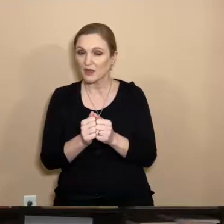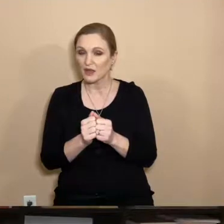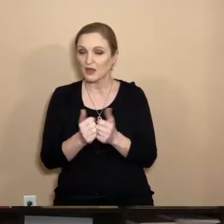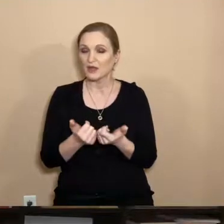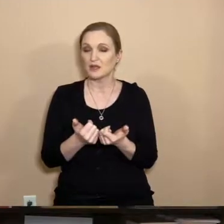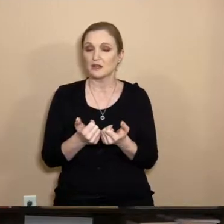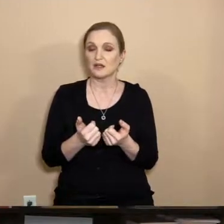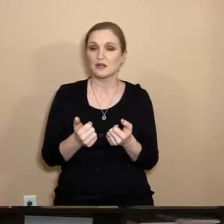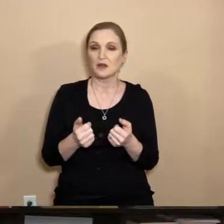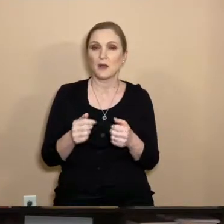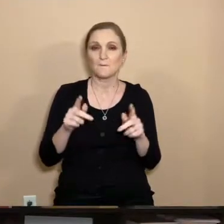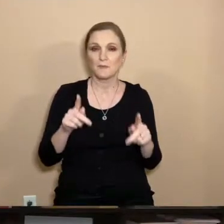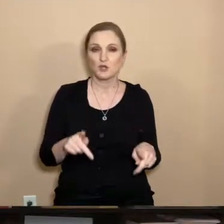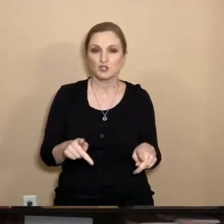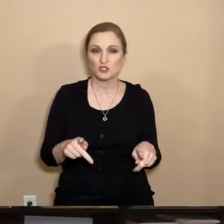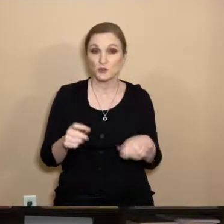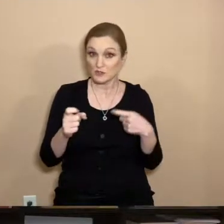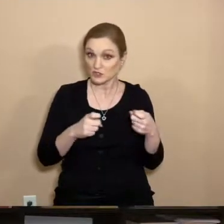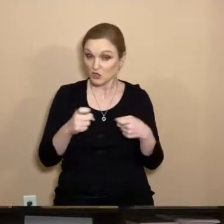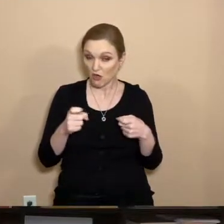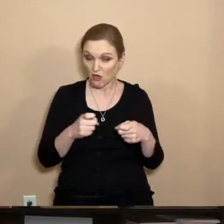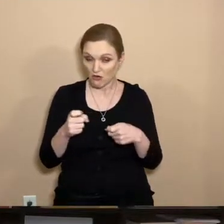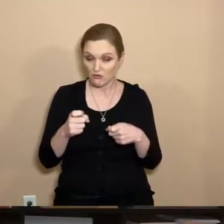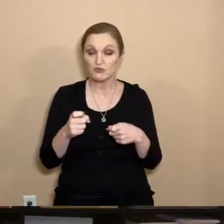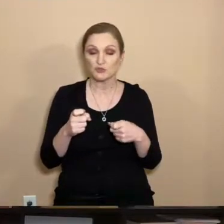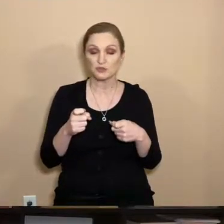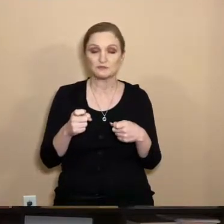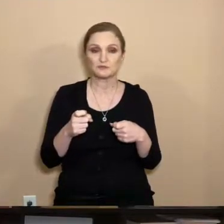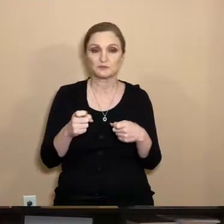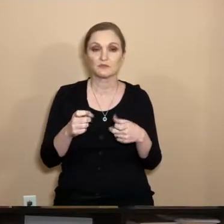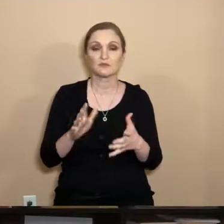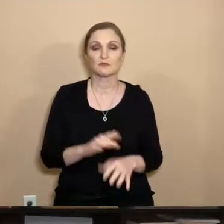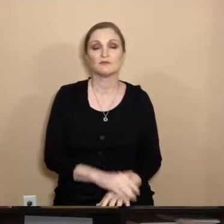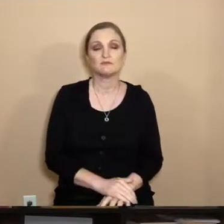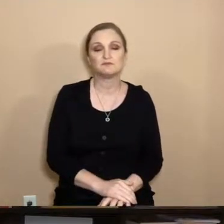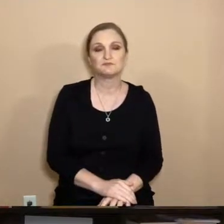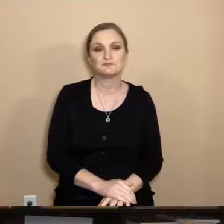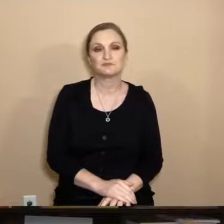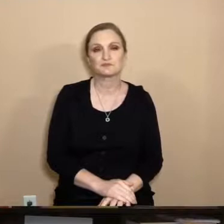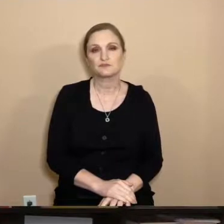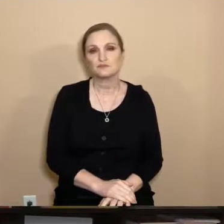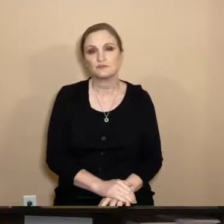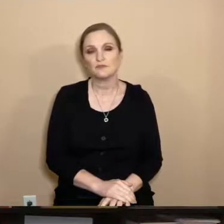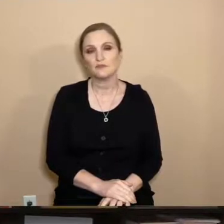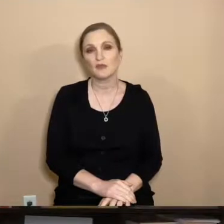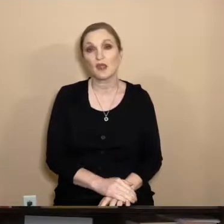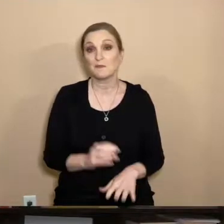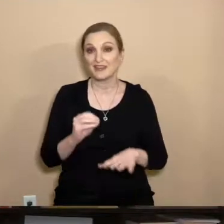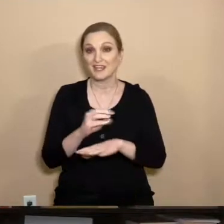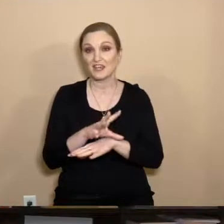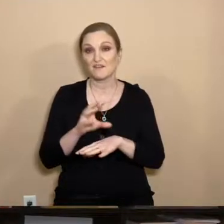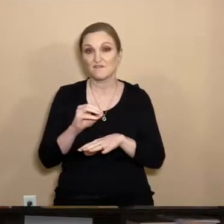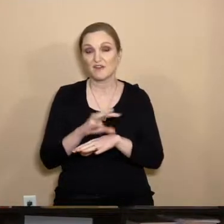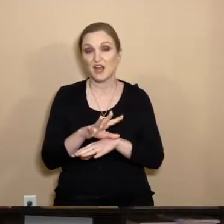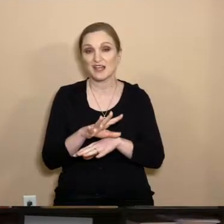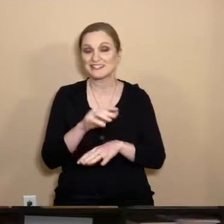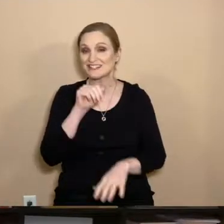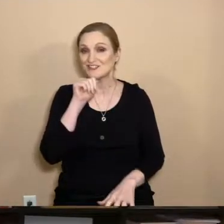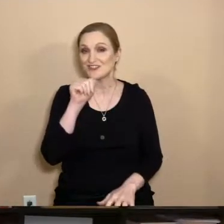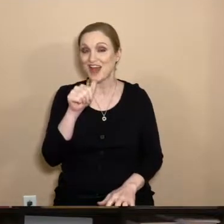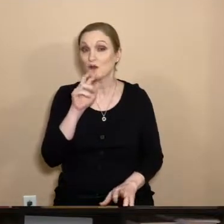in conflict with those who are in charge, with those who are rulers. But the advice here is to